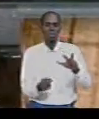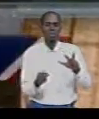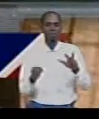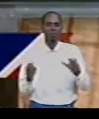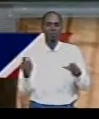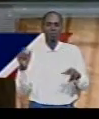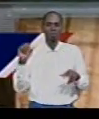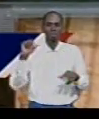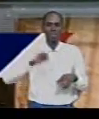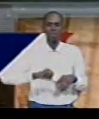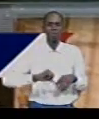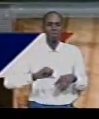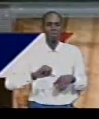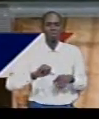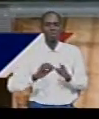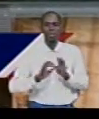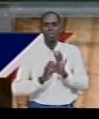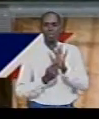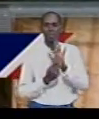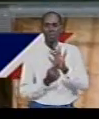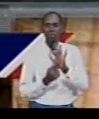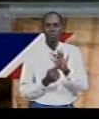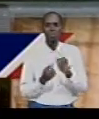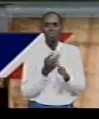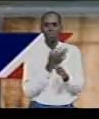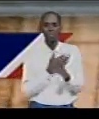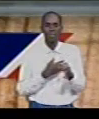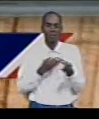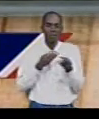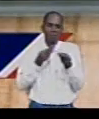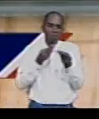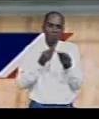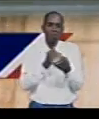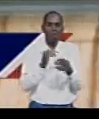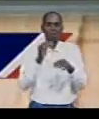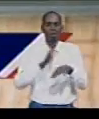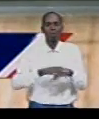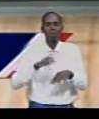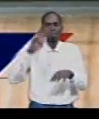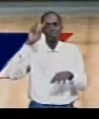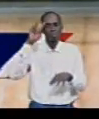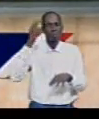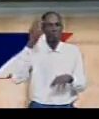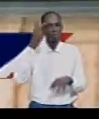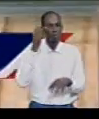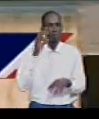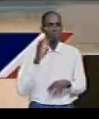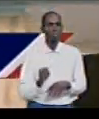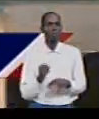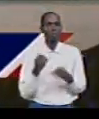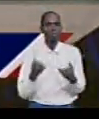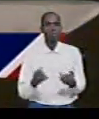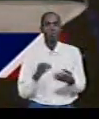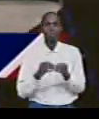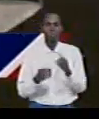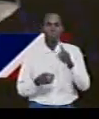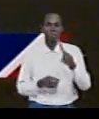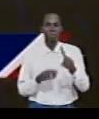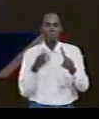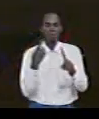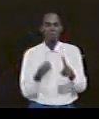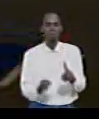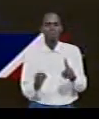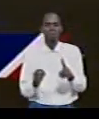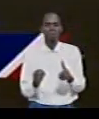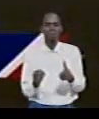and feeding on misinterpretations. Let's look at number one here, the disastrous